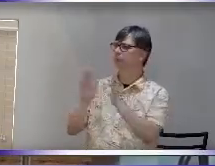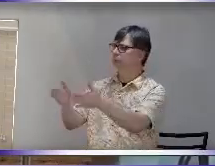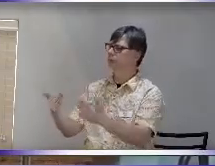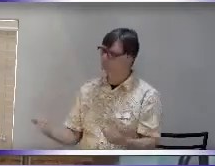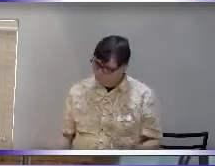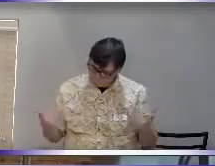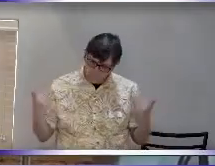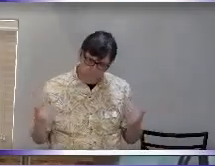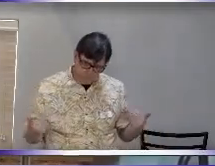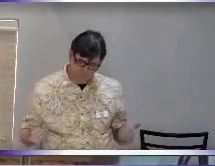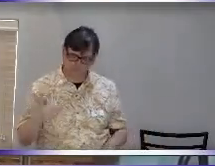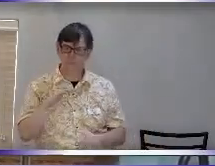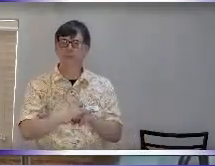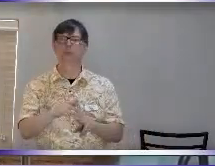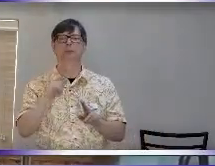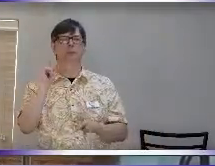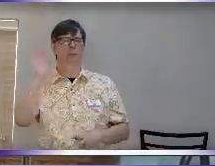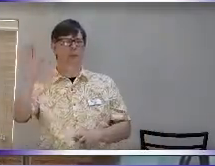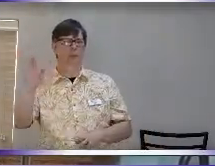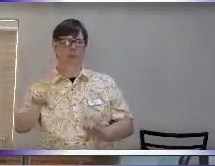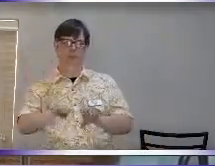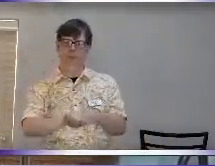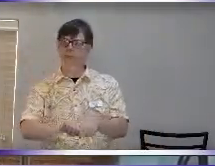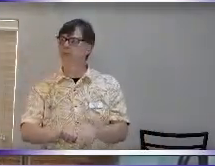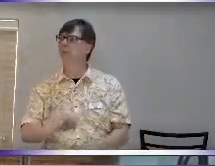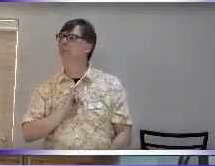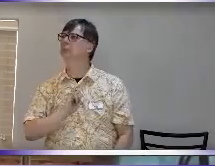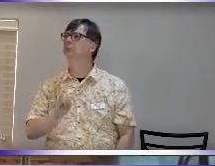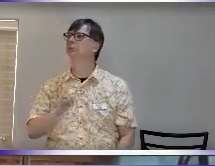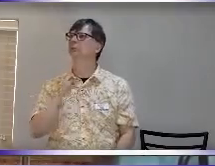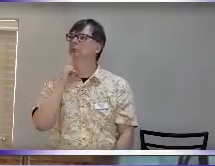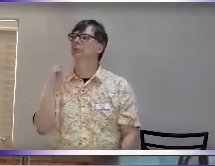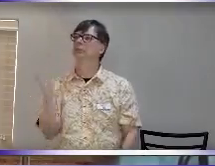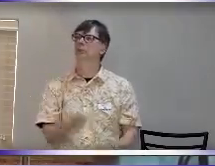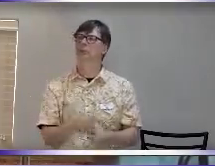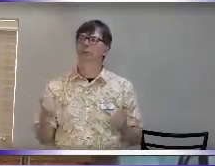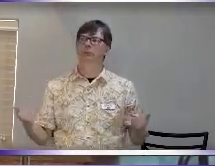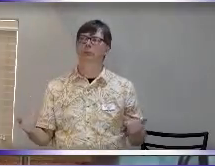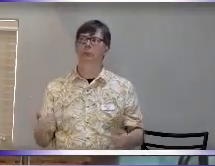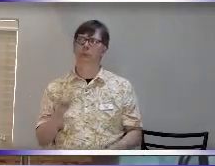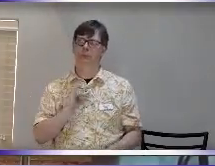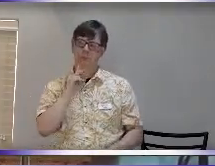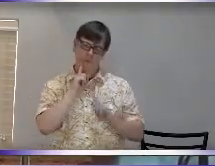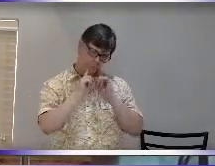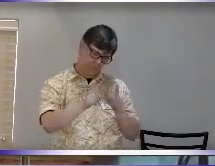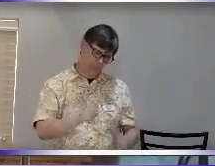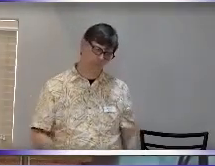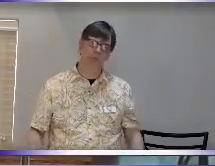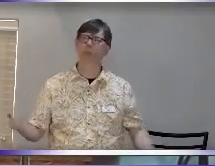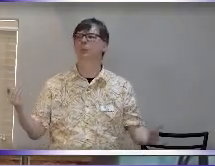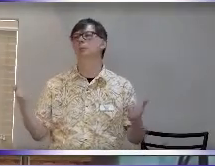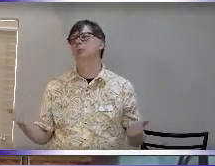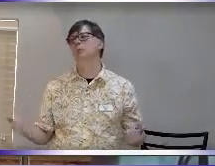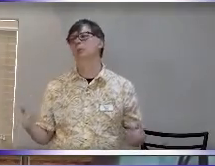to state that so that he says, now, I don't expect you to believe what I'm saying. What I want